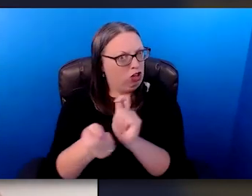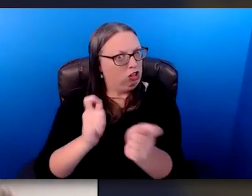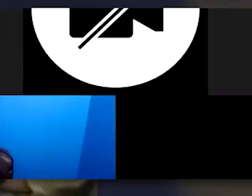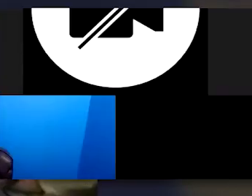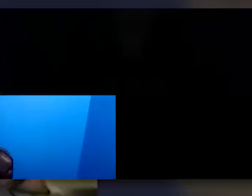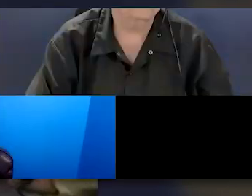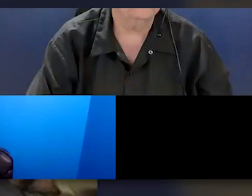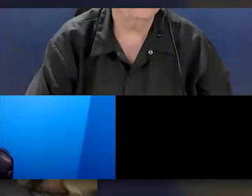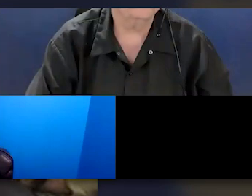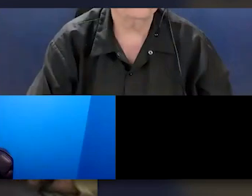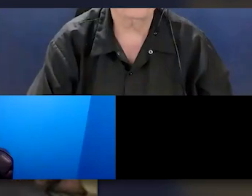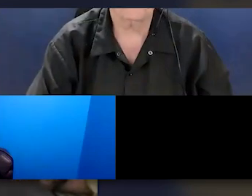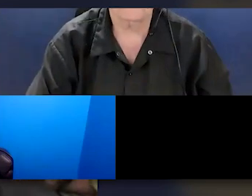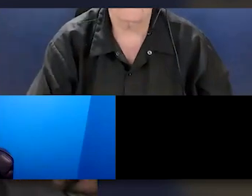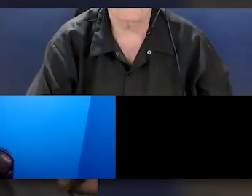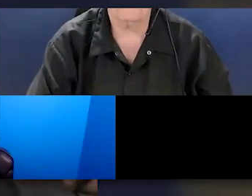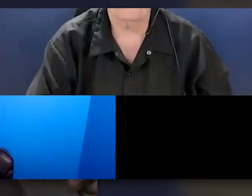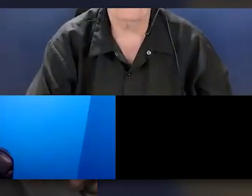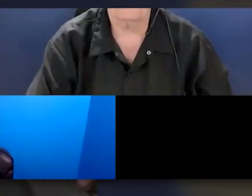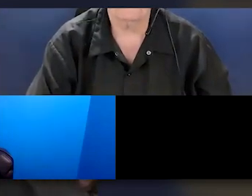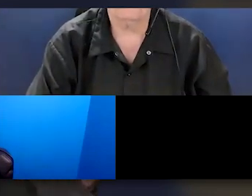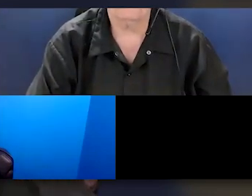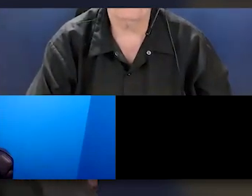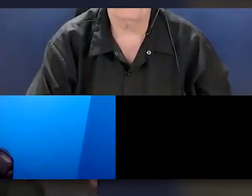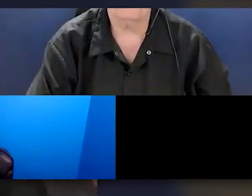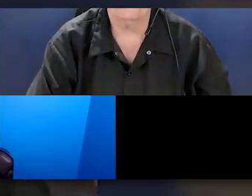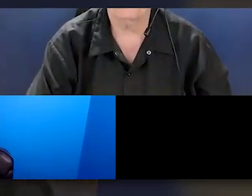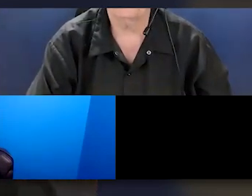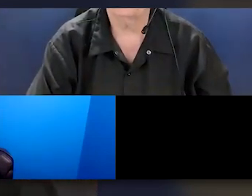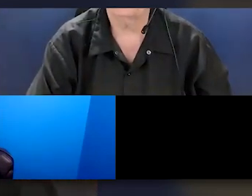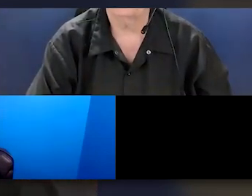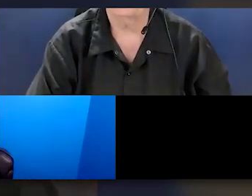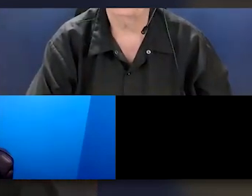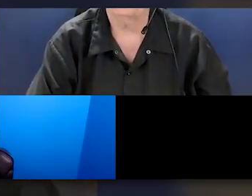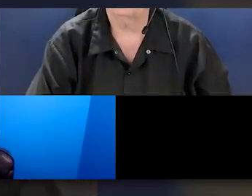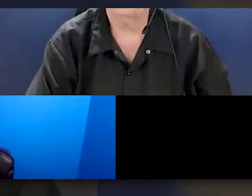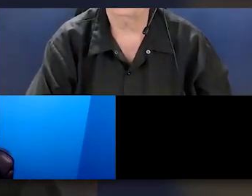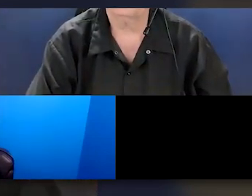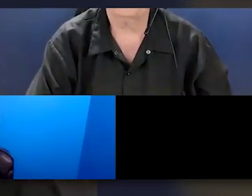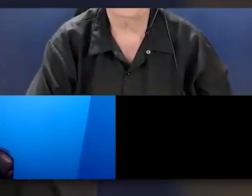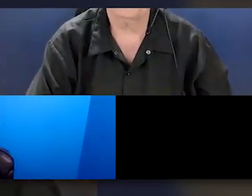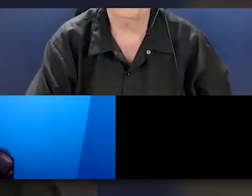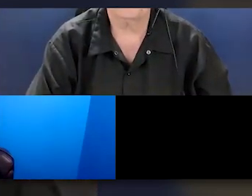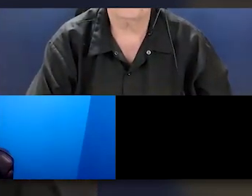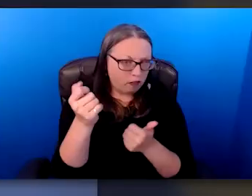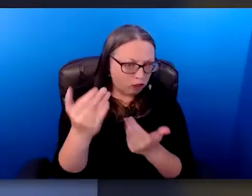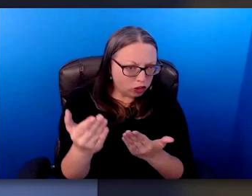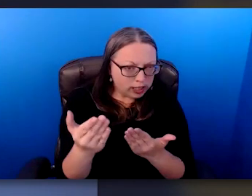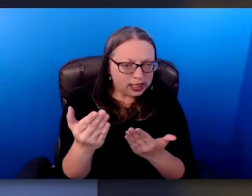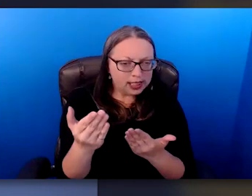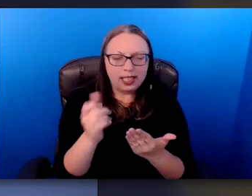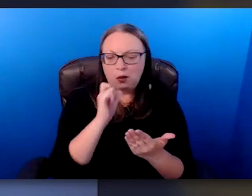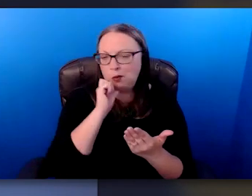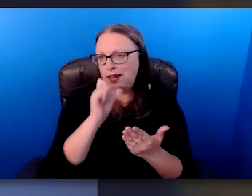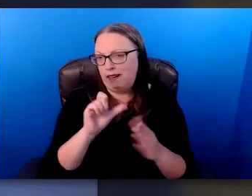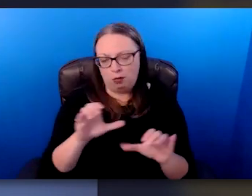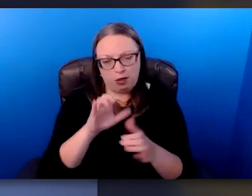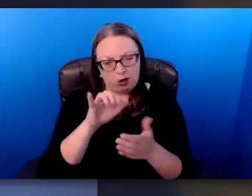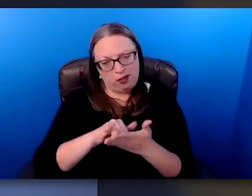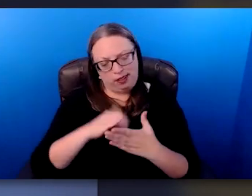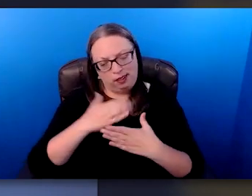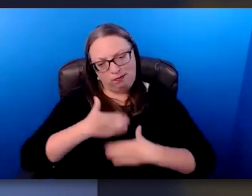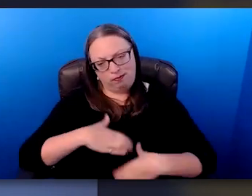Chloe, what do you think? Yeah, I mean, I love the idea of the grants you've been offering, and we haven't been doing that. I wish we